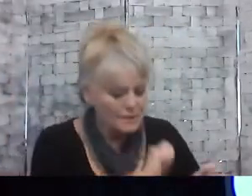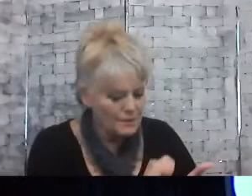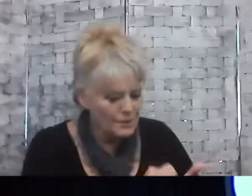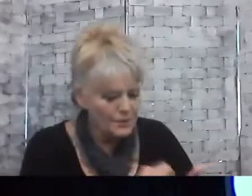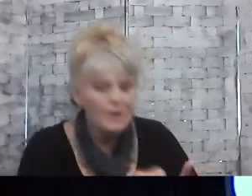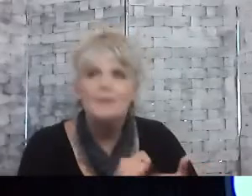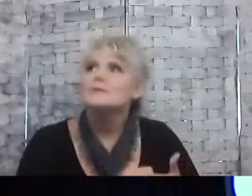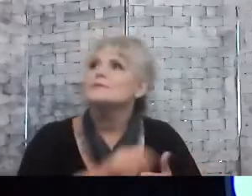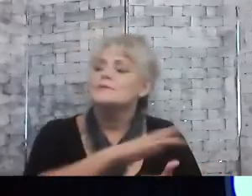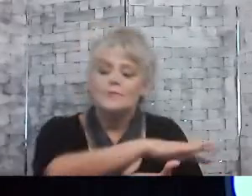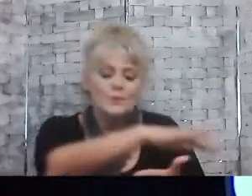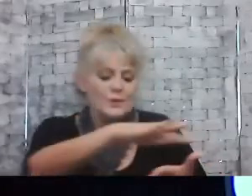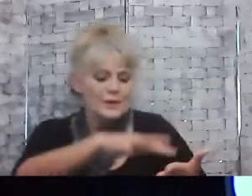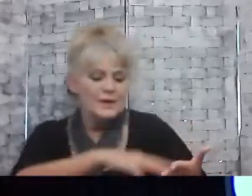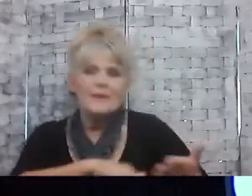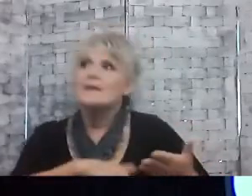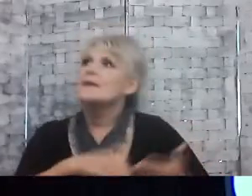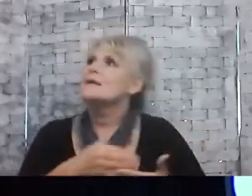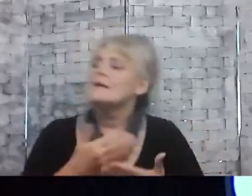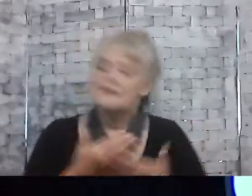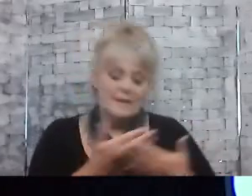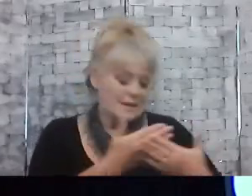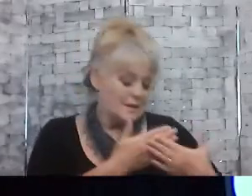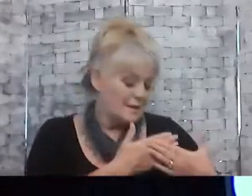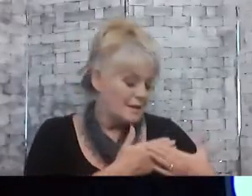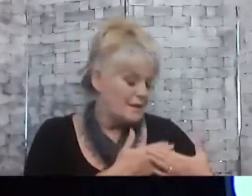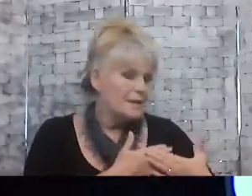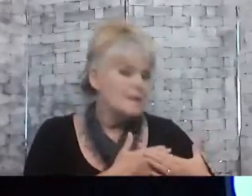Write your story, write your story.